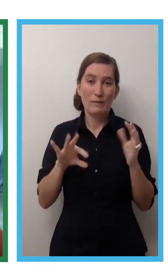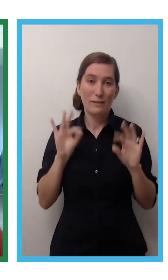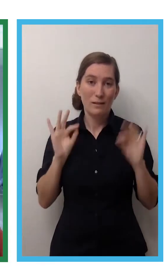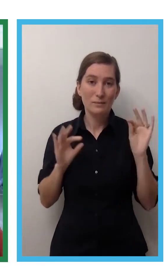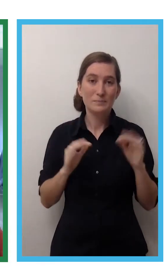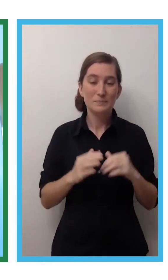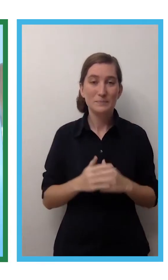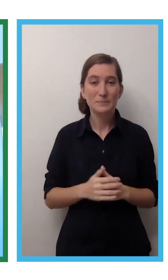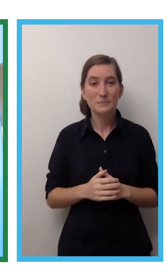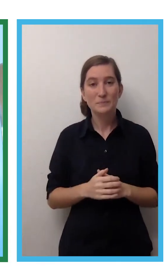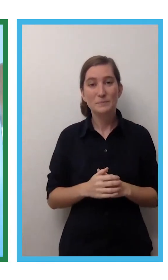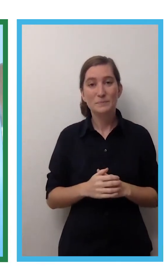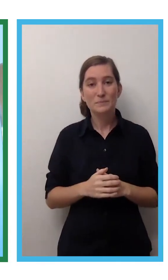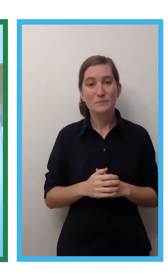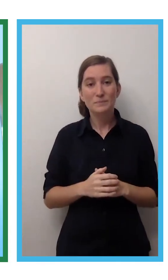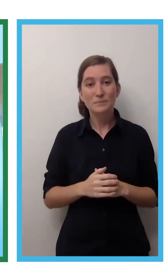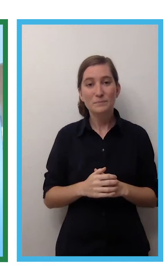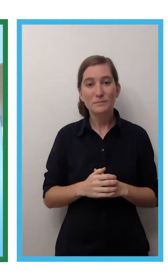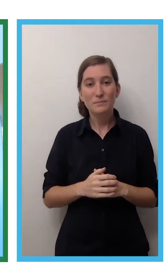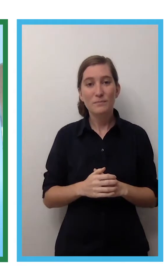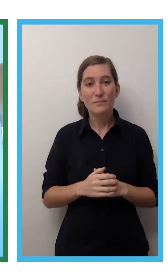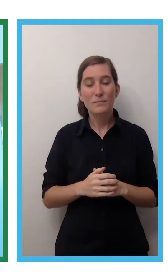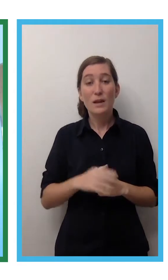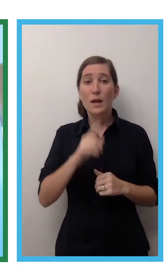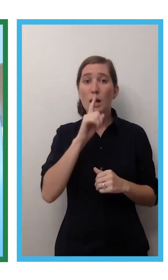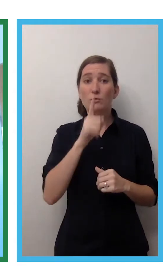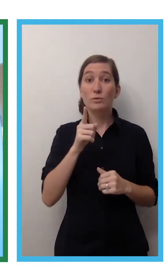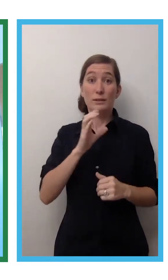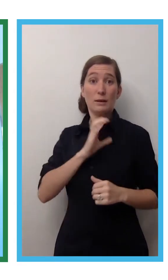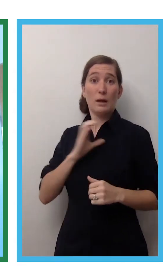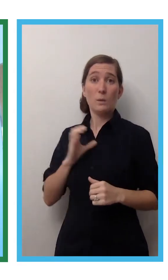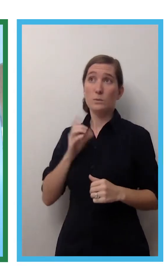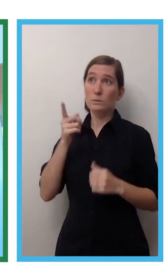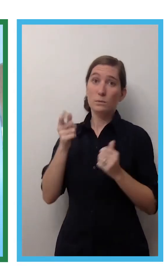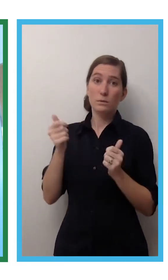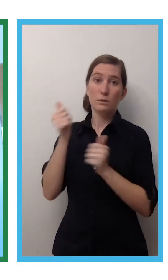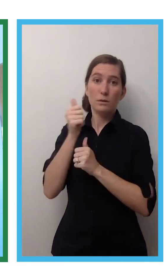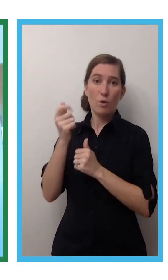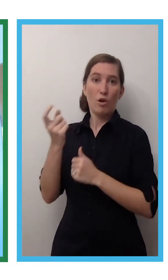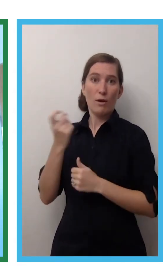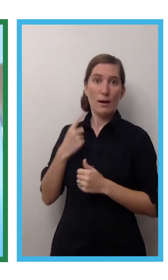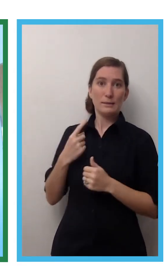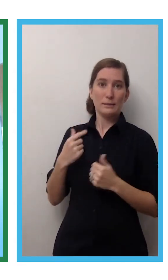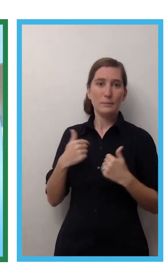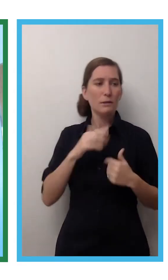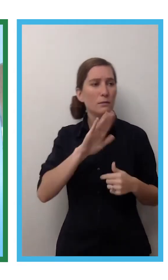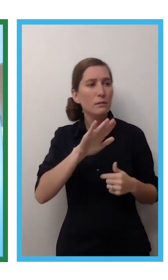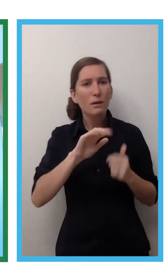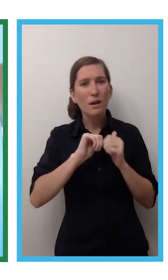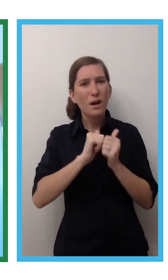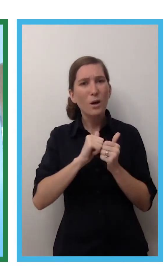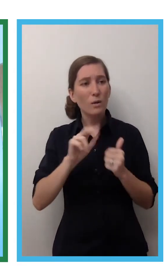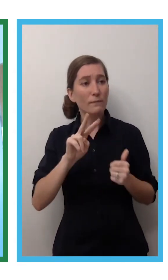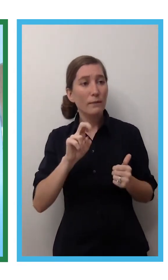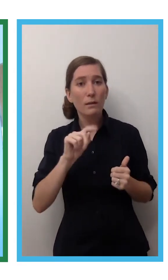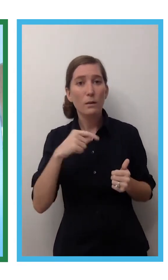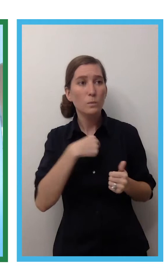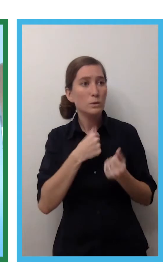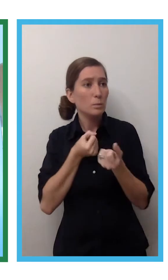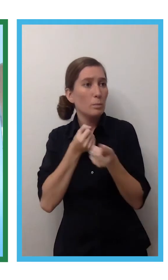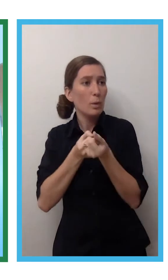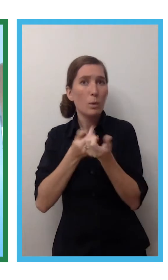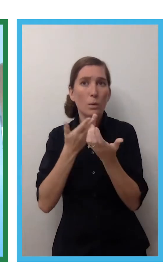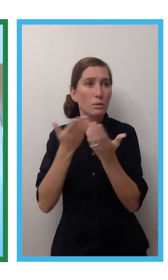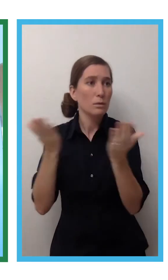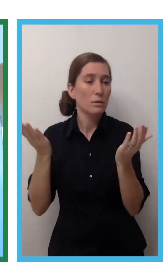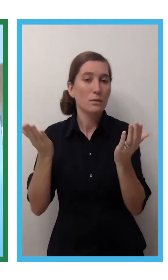they've been asking, how do we support veterans in our workplace and in our, you know, in the public? And of course, I'm adding in the